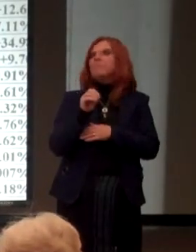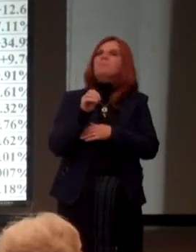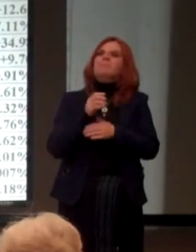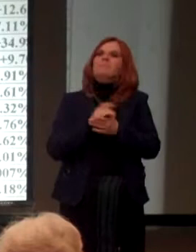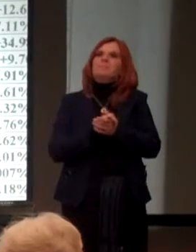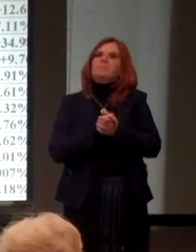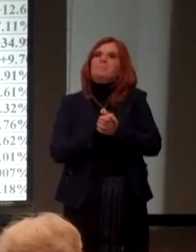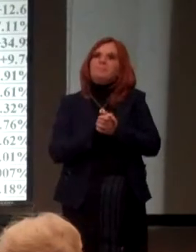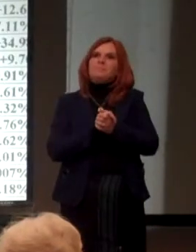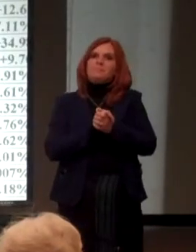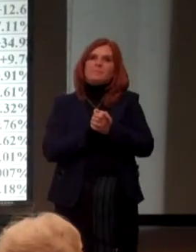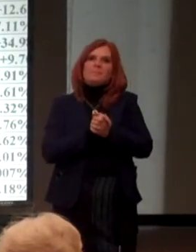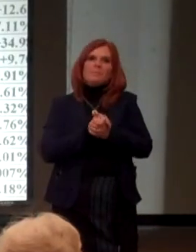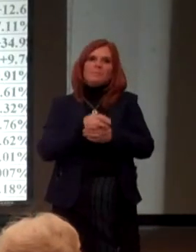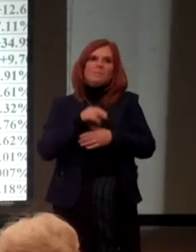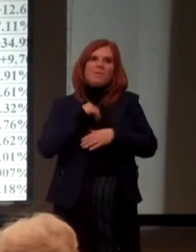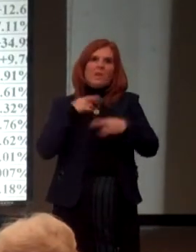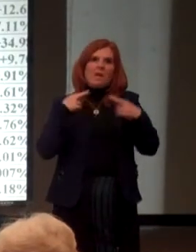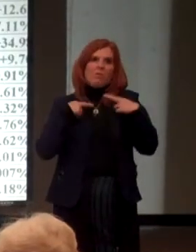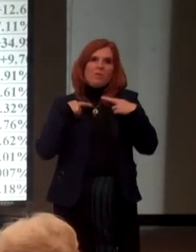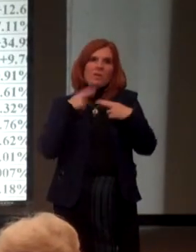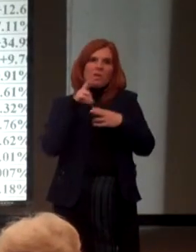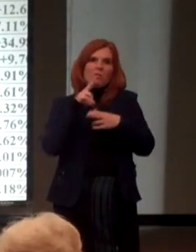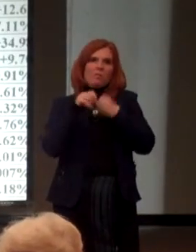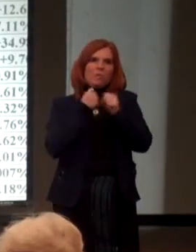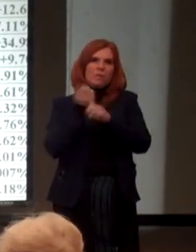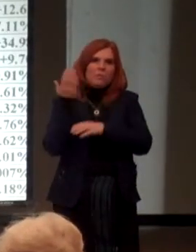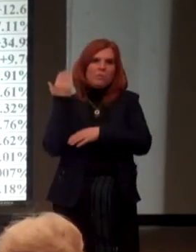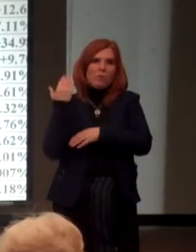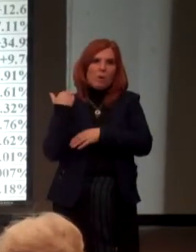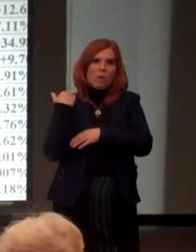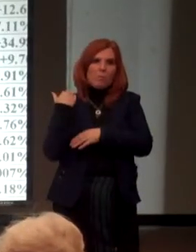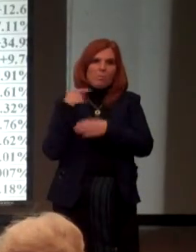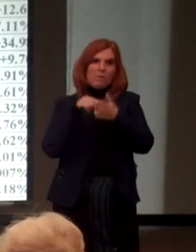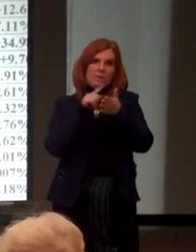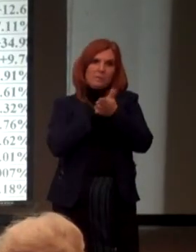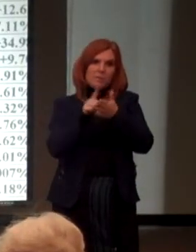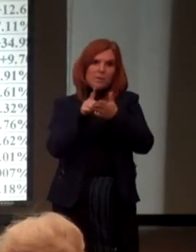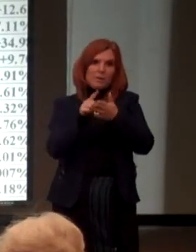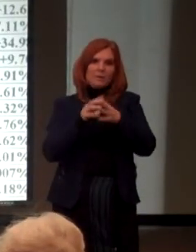Okay. I retired 3 years ago this week,